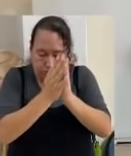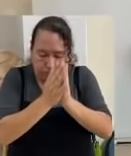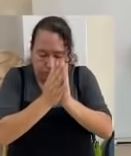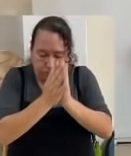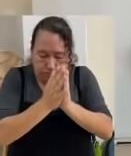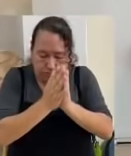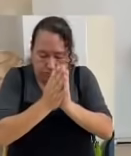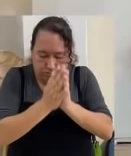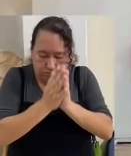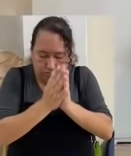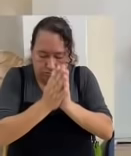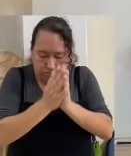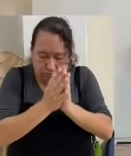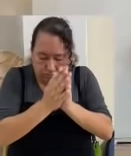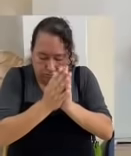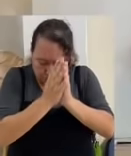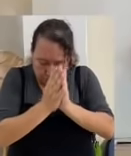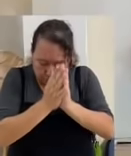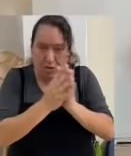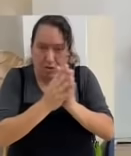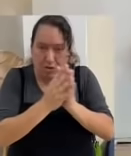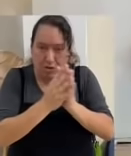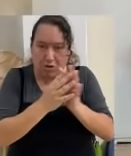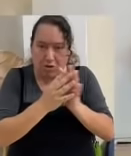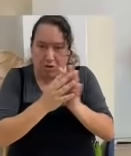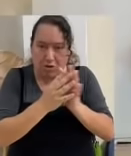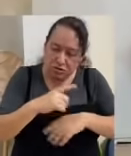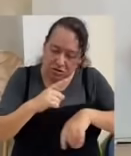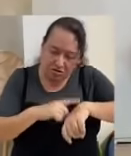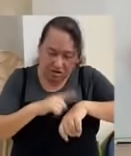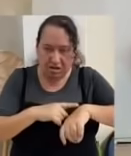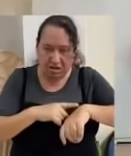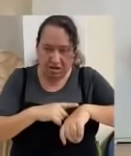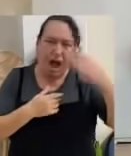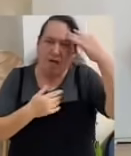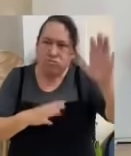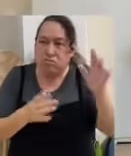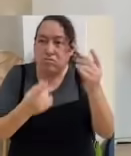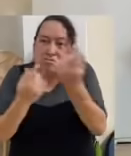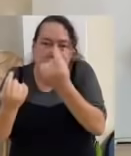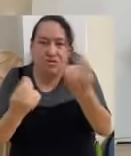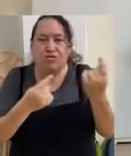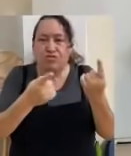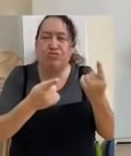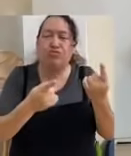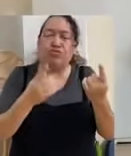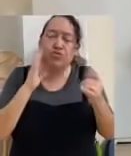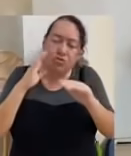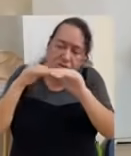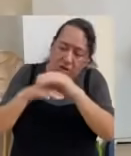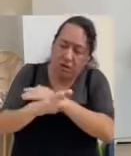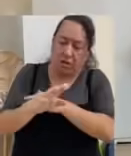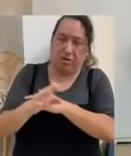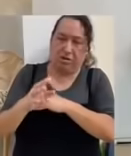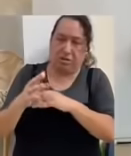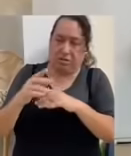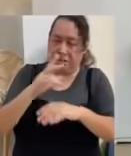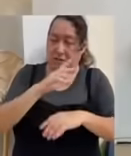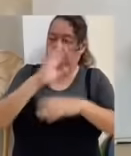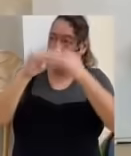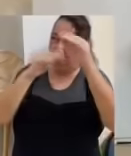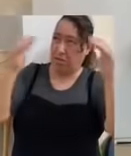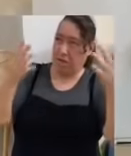know how many things you do to earn the kingdom of God here on earth. And then